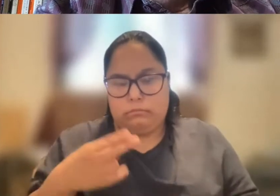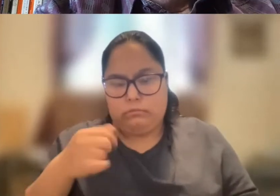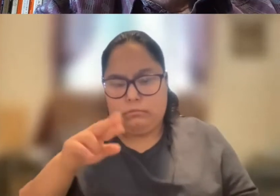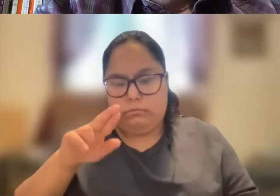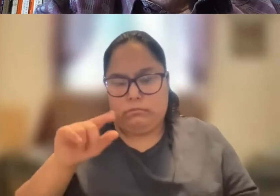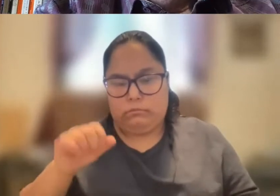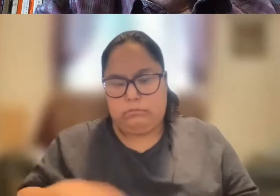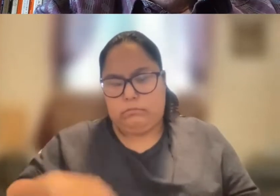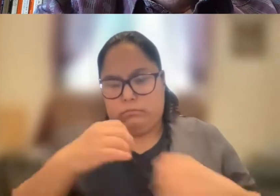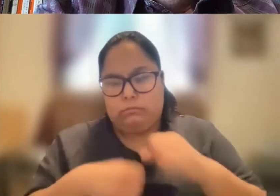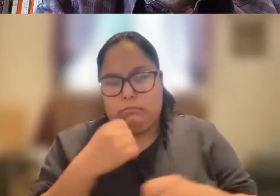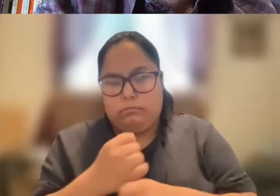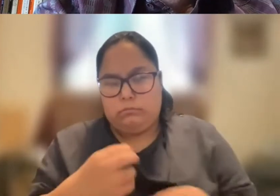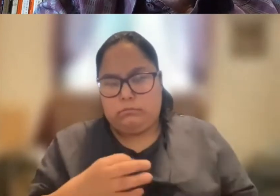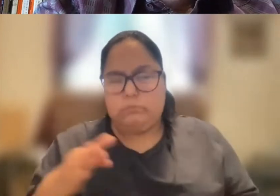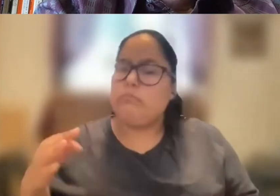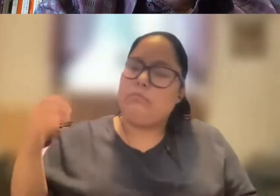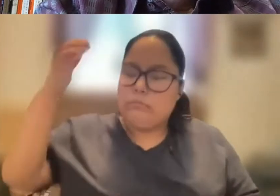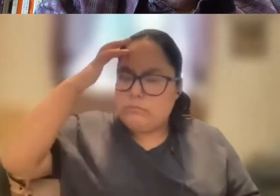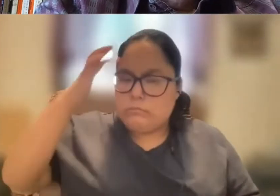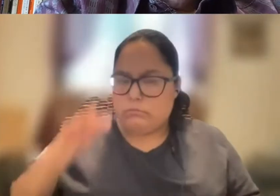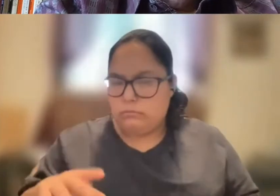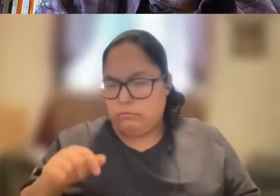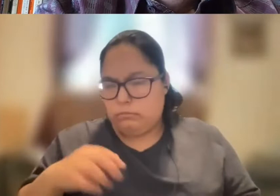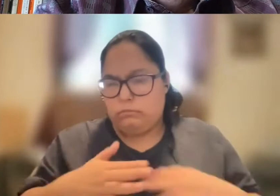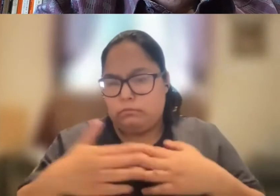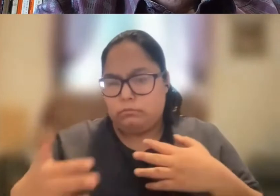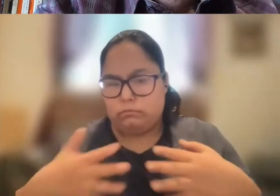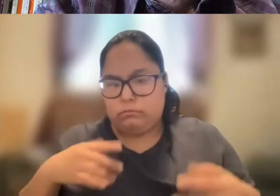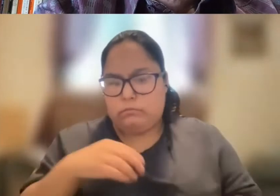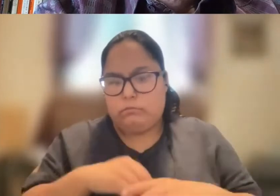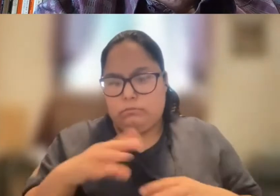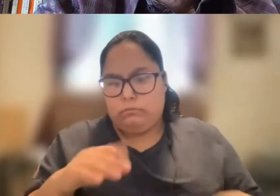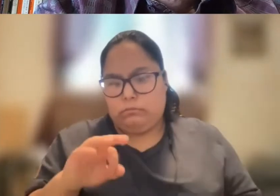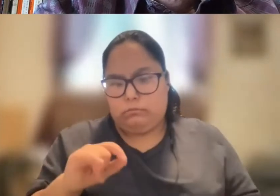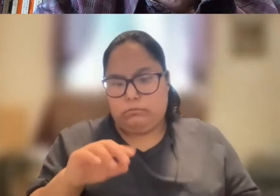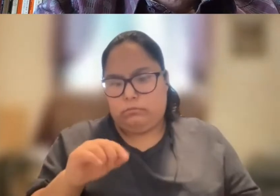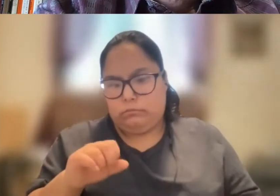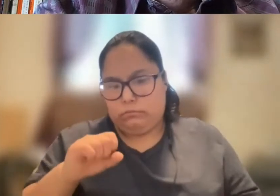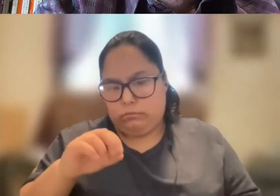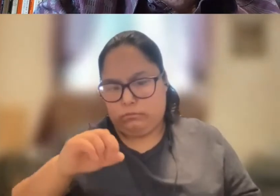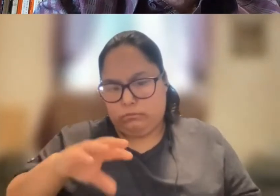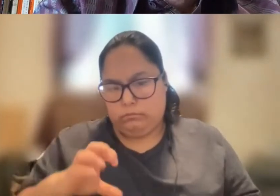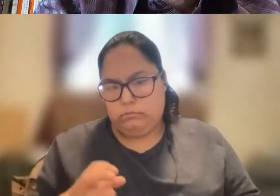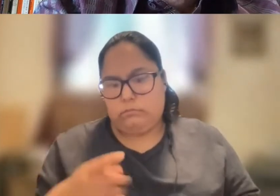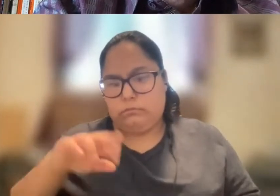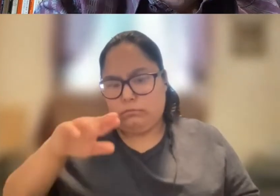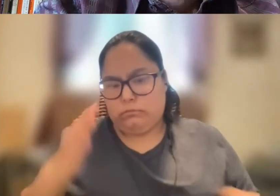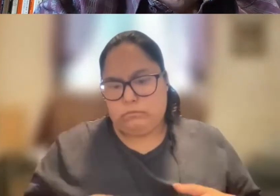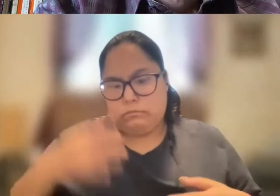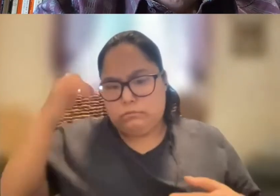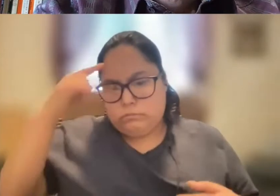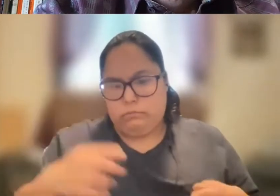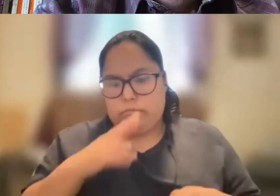a year off, and then after her transition was reinstated as a female officer, which is really good because